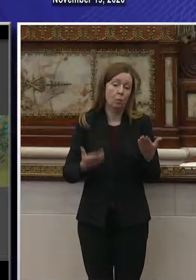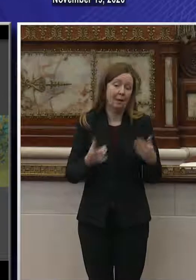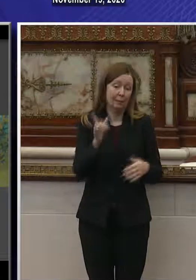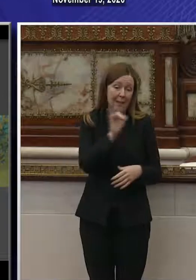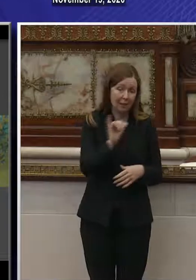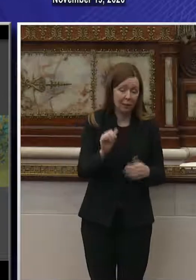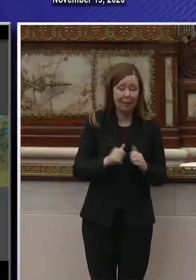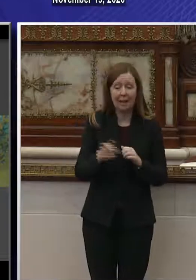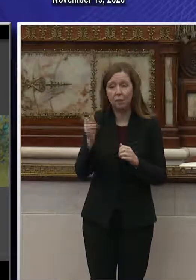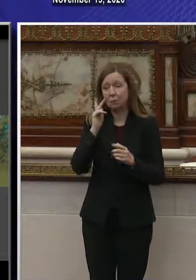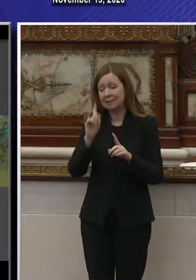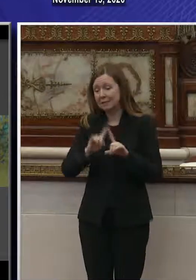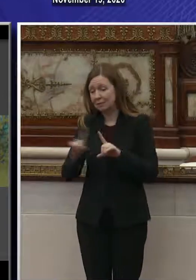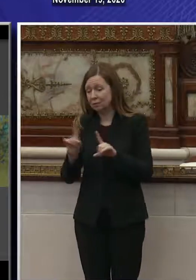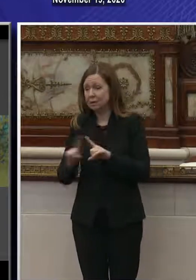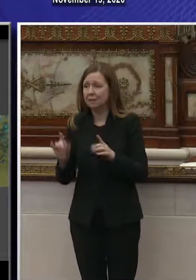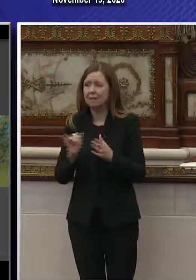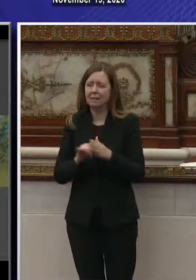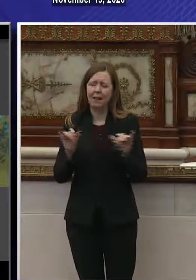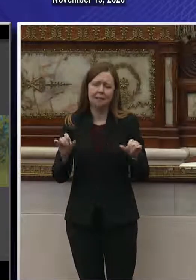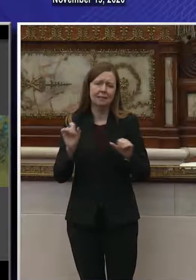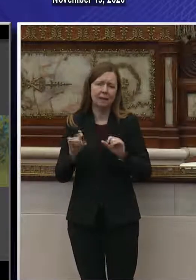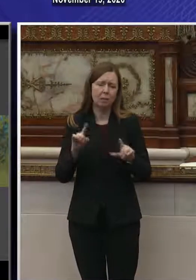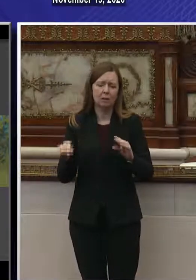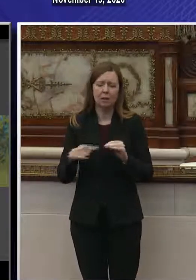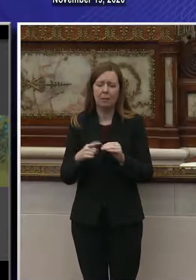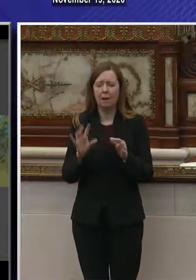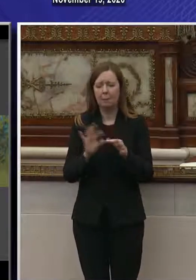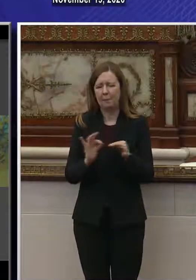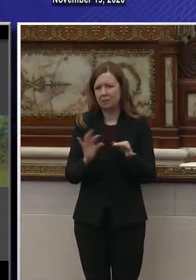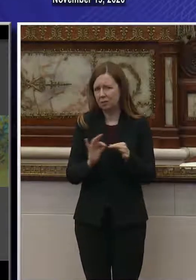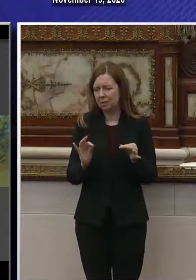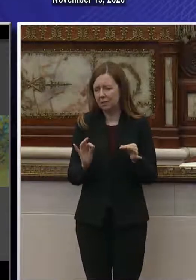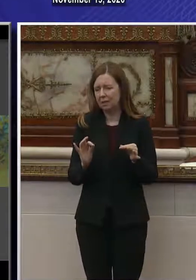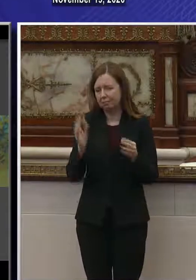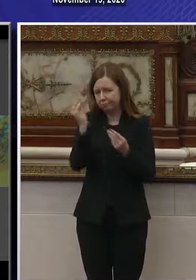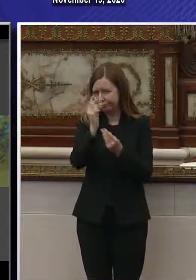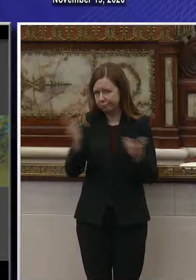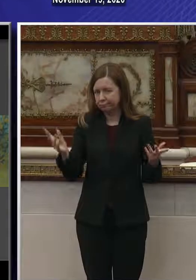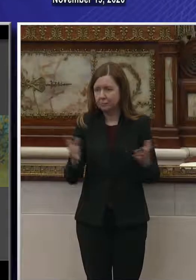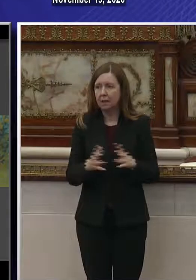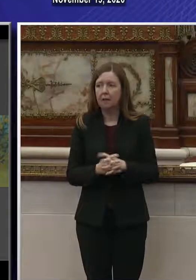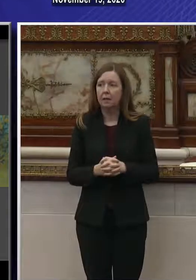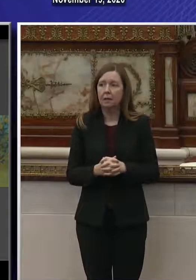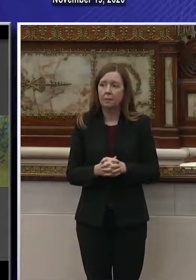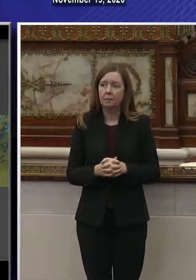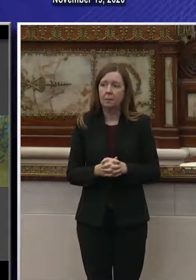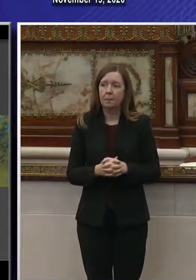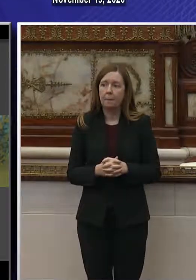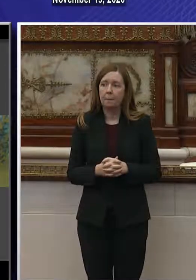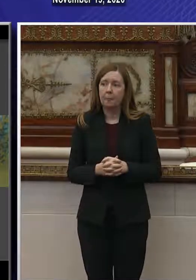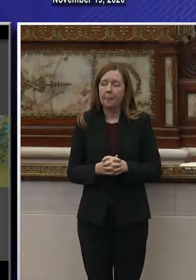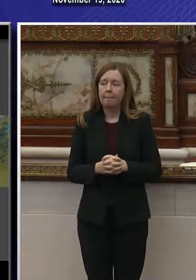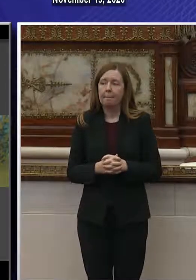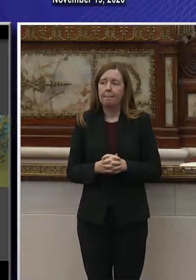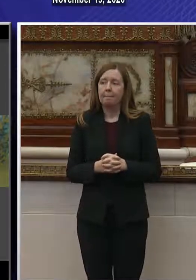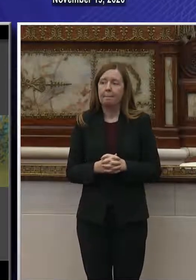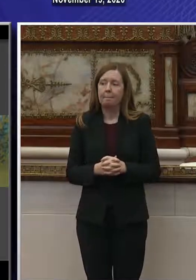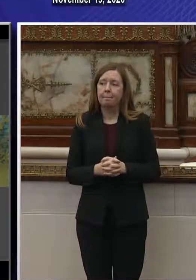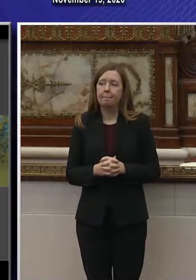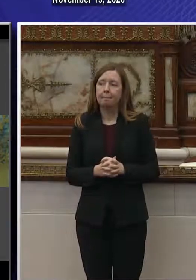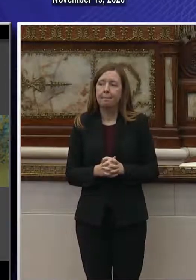see differences. And then that same question about messaging and how we're looking at